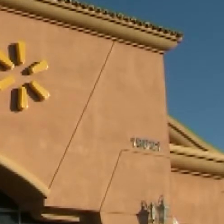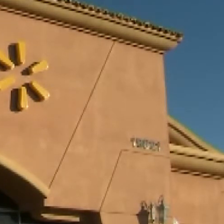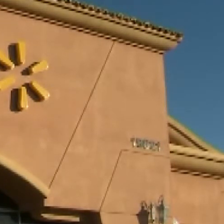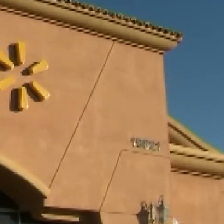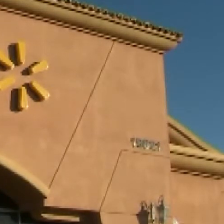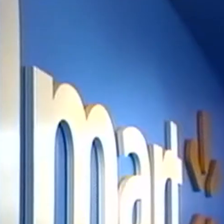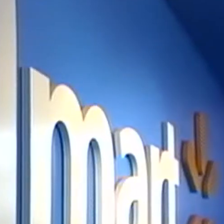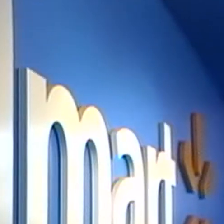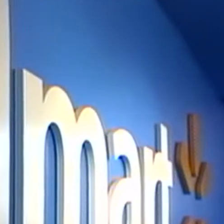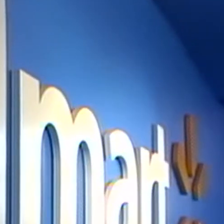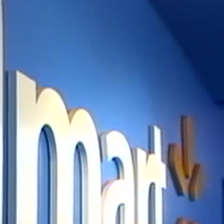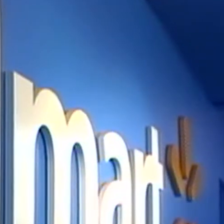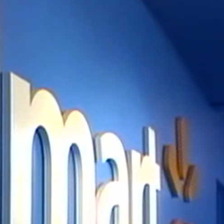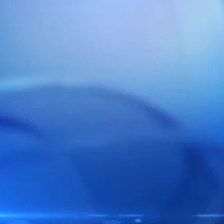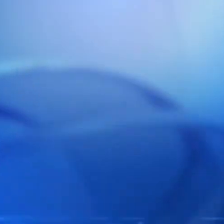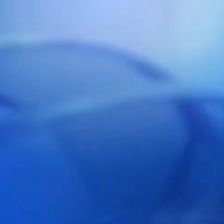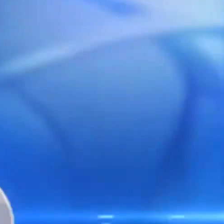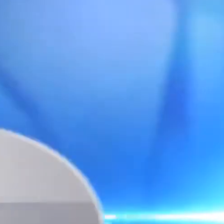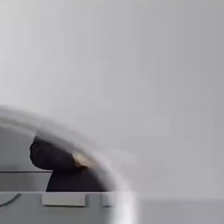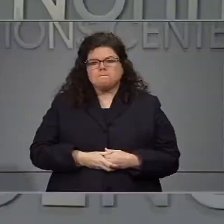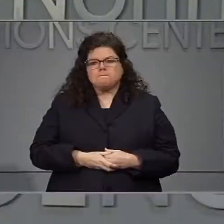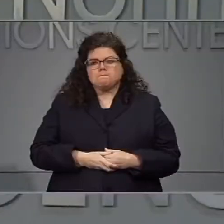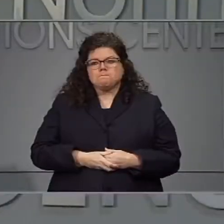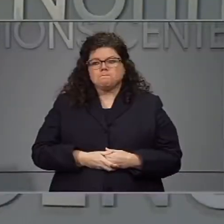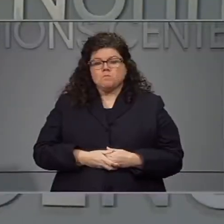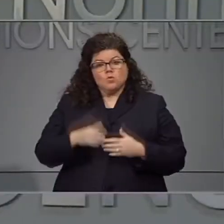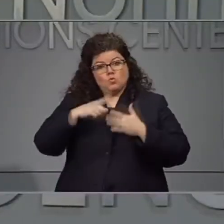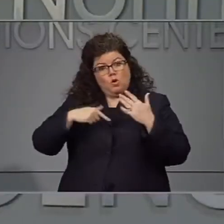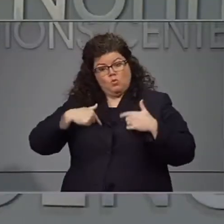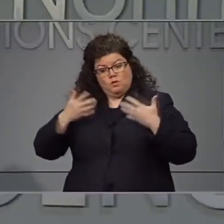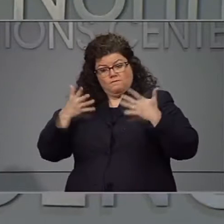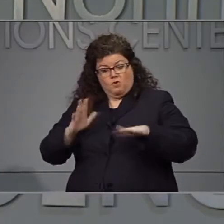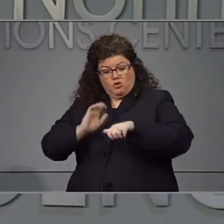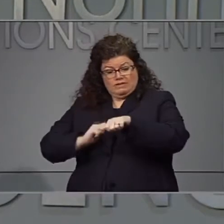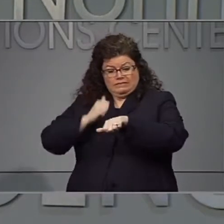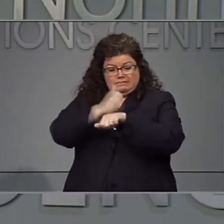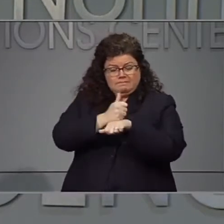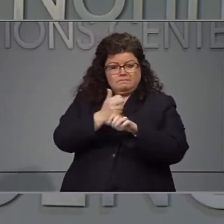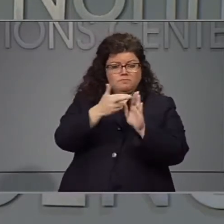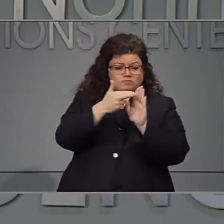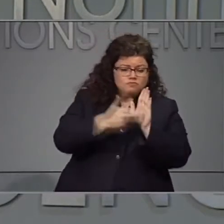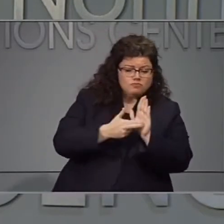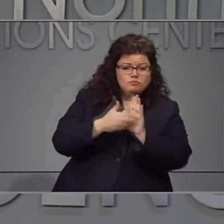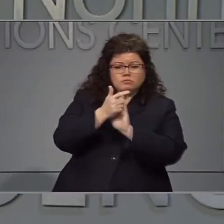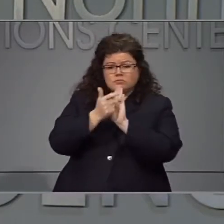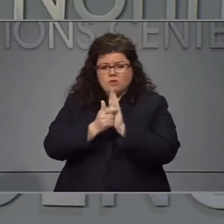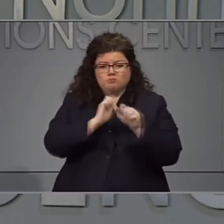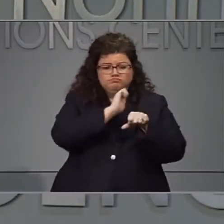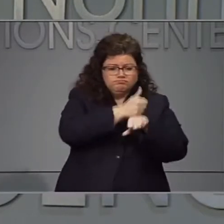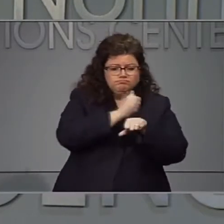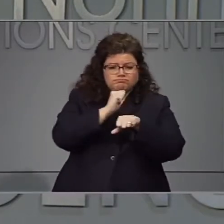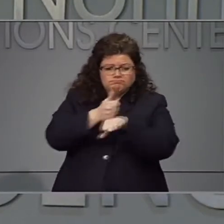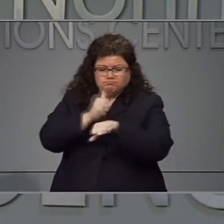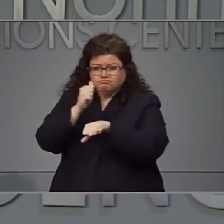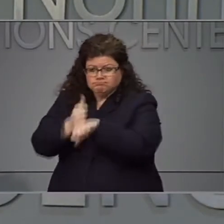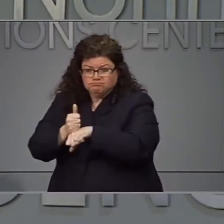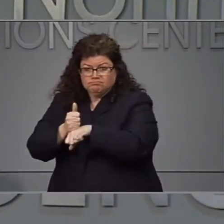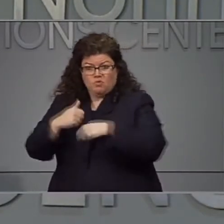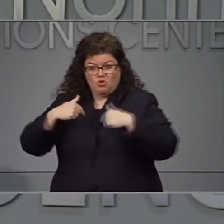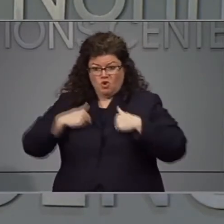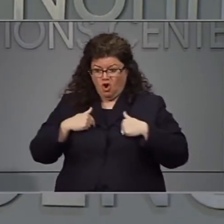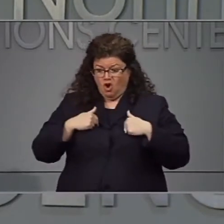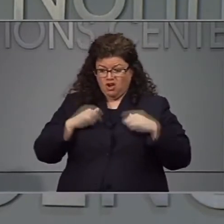everyone to continue to obey the order. The interventions that we have put in place are working. The modeling has shown